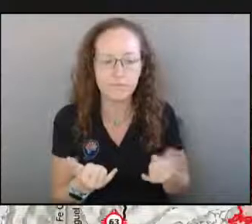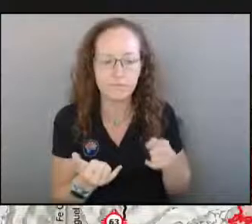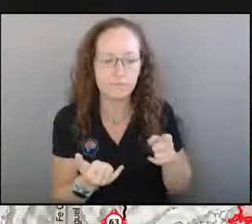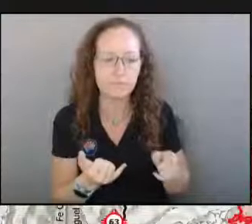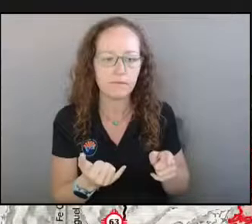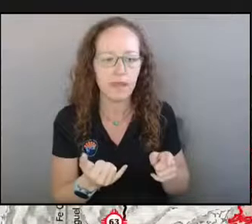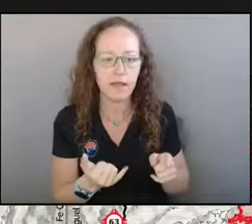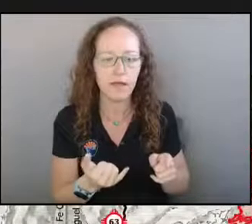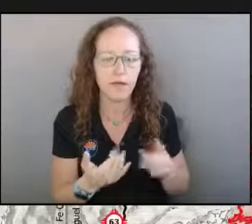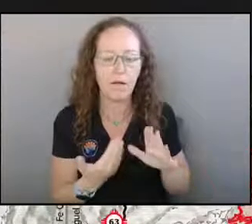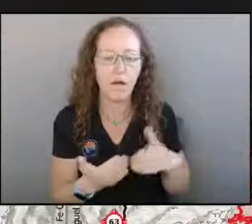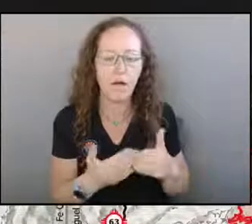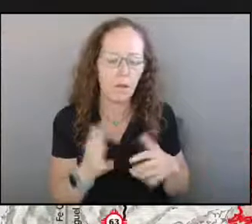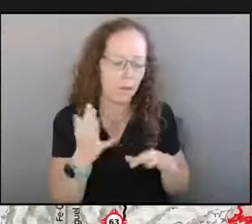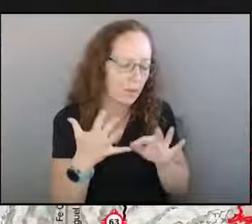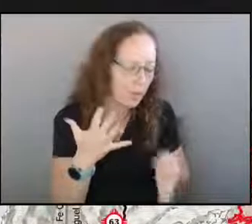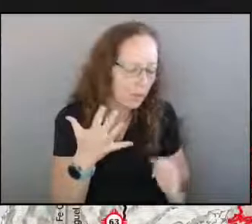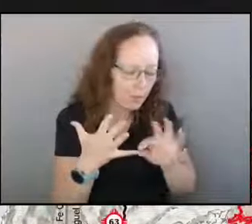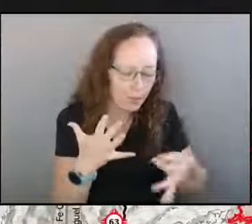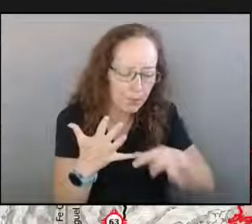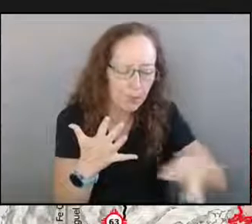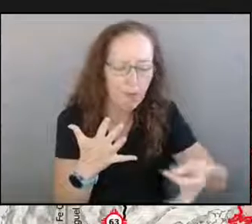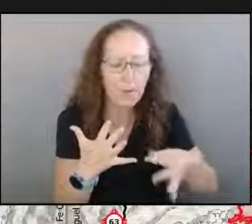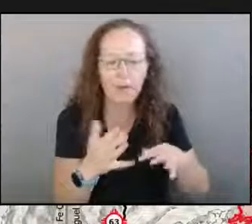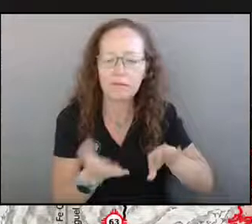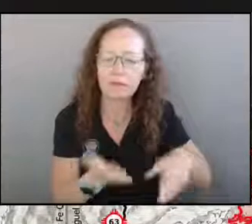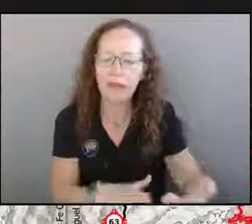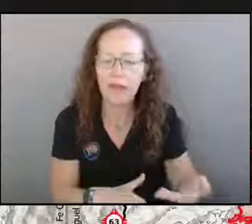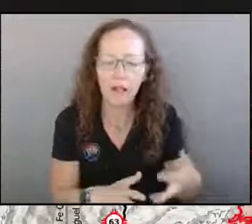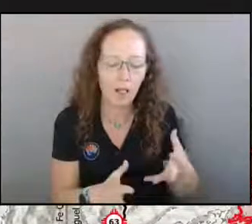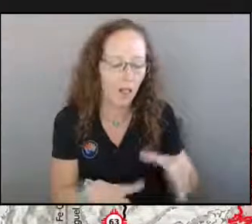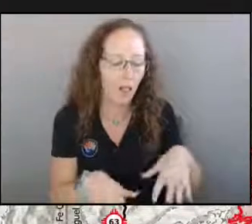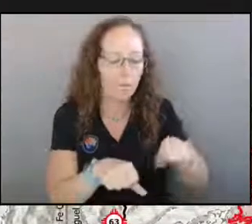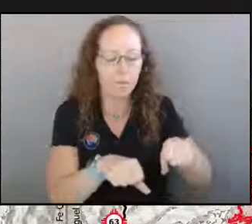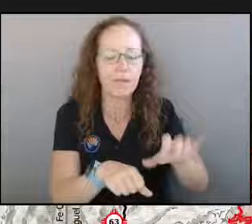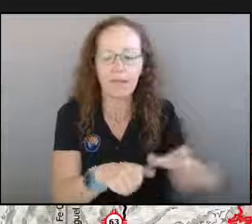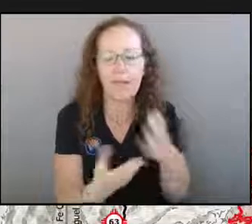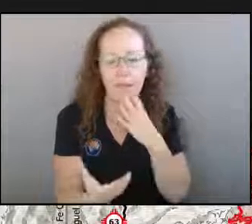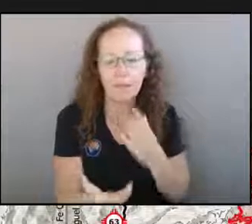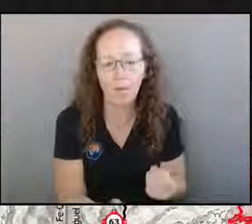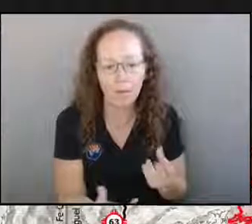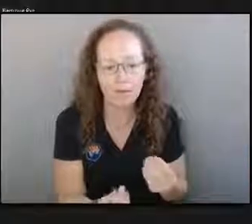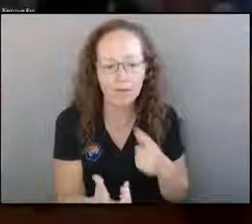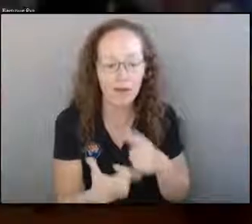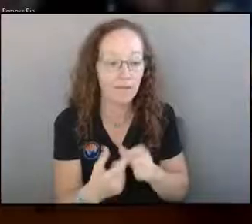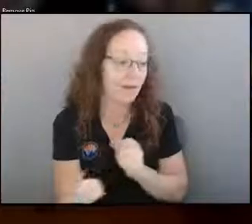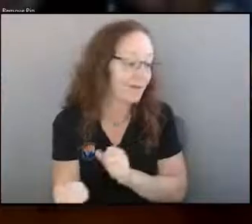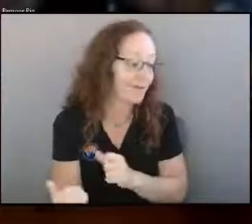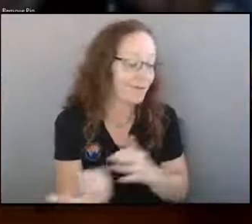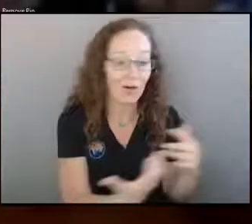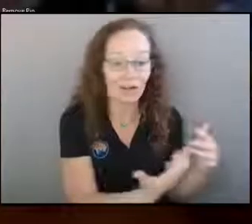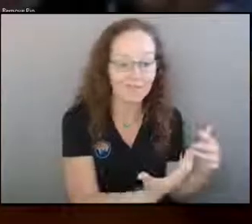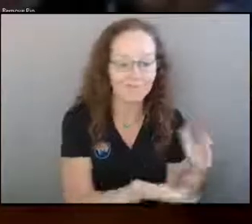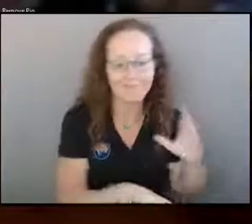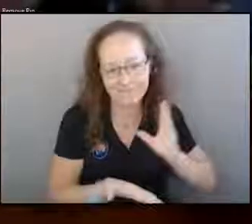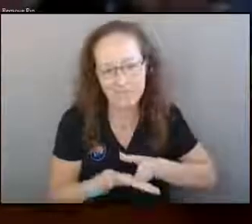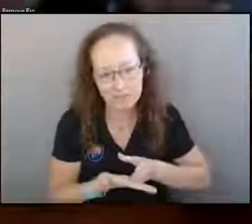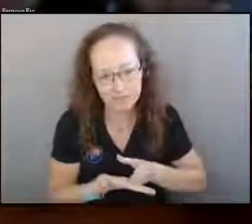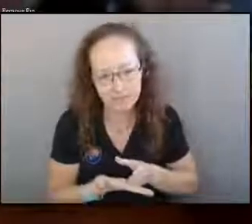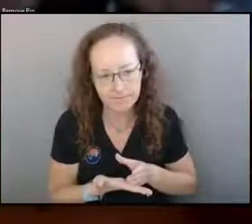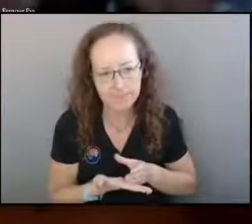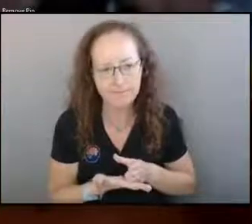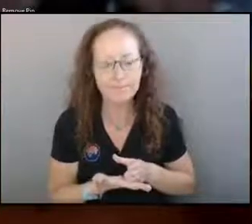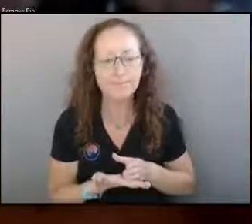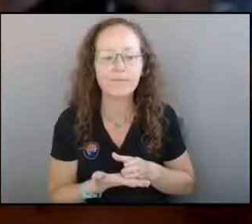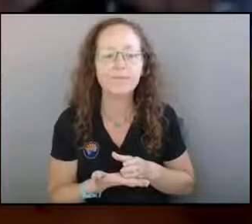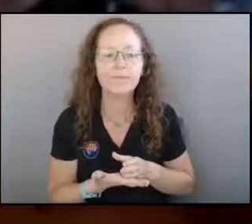that moisture, and what that does is it stops the spread. So that, let me do this, there we go. So